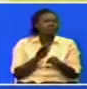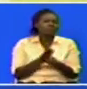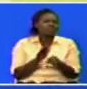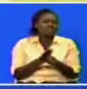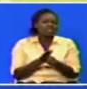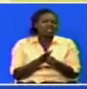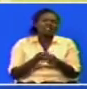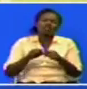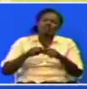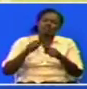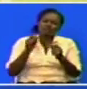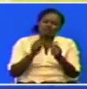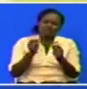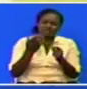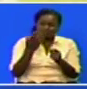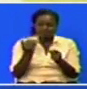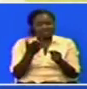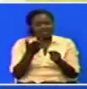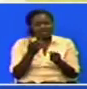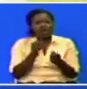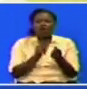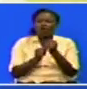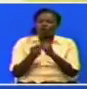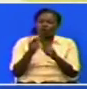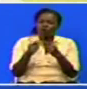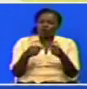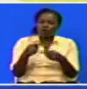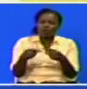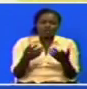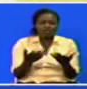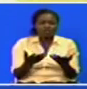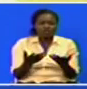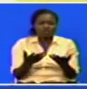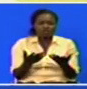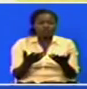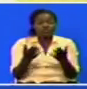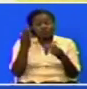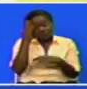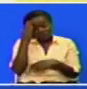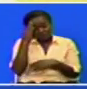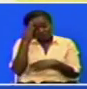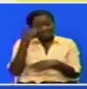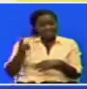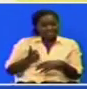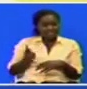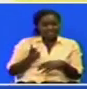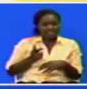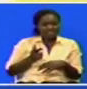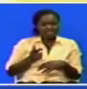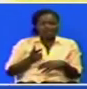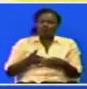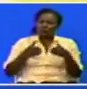or rather injured during this operation, because we are aware that we have 3 ladies who were